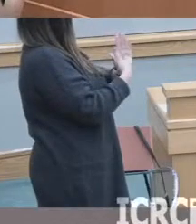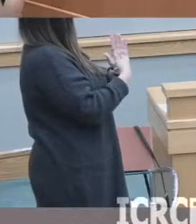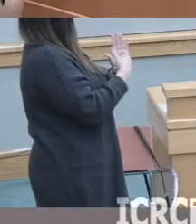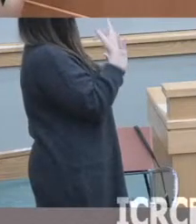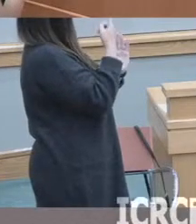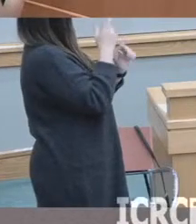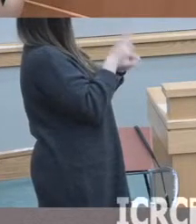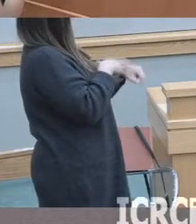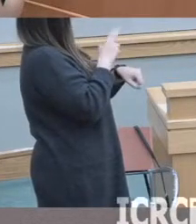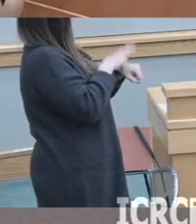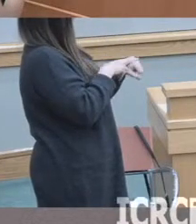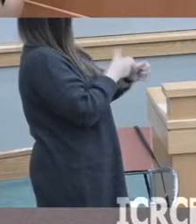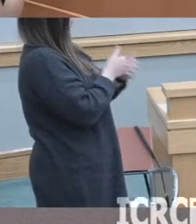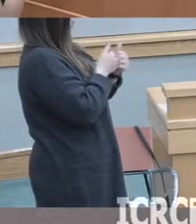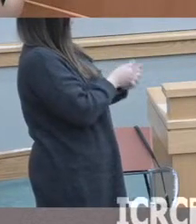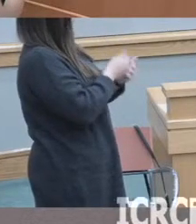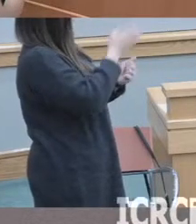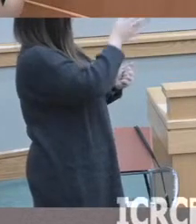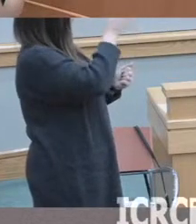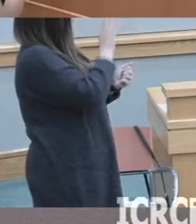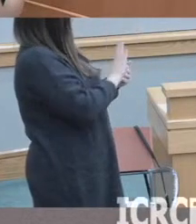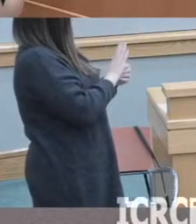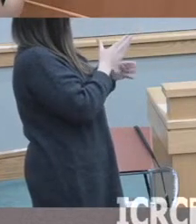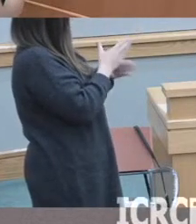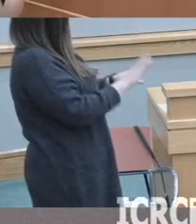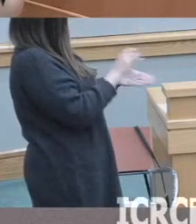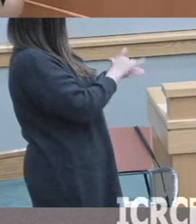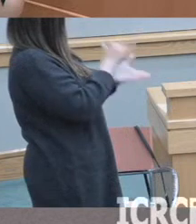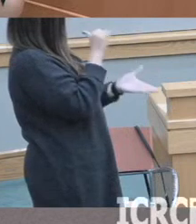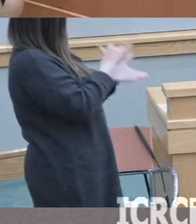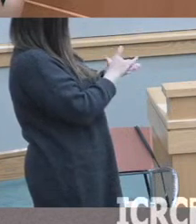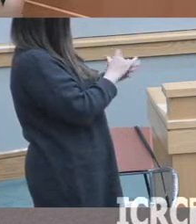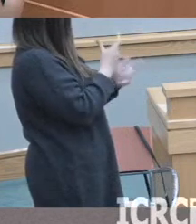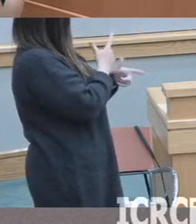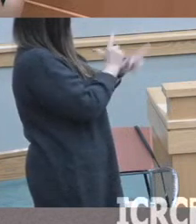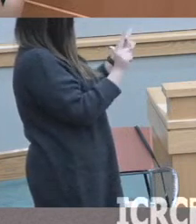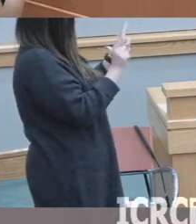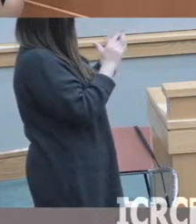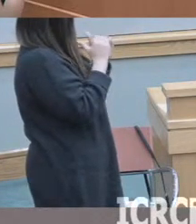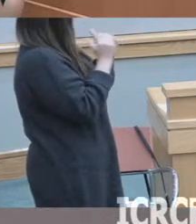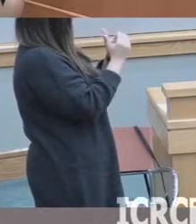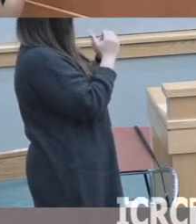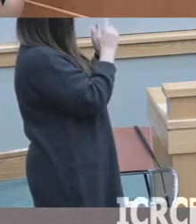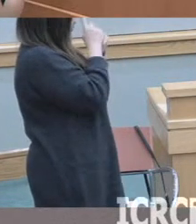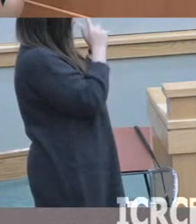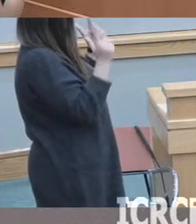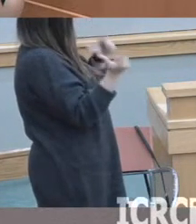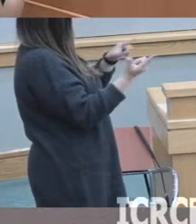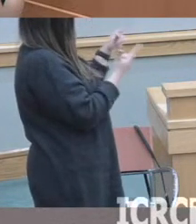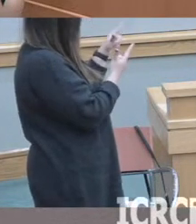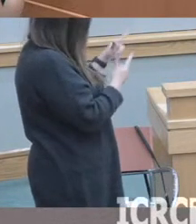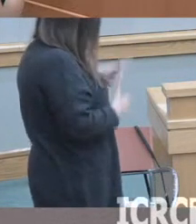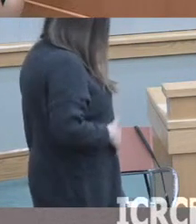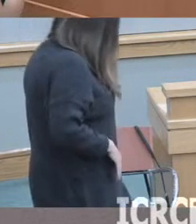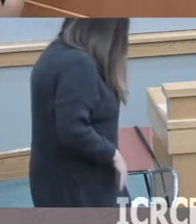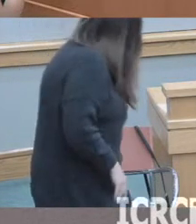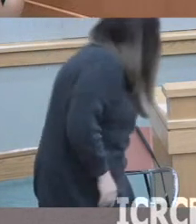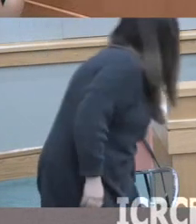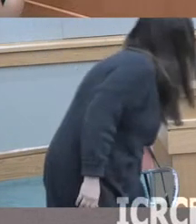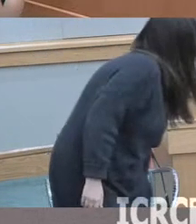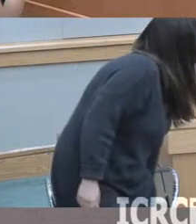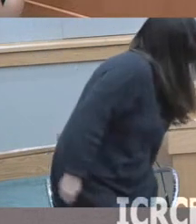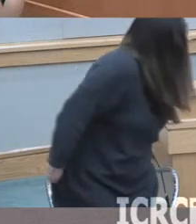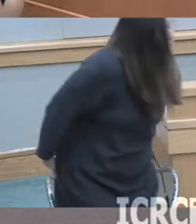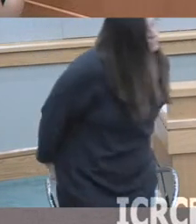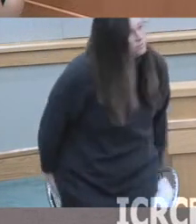stands, one nation, under God, indivisible, with liberty and justice for all. The